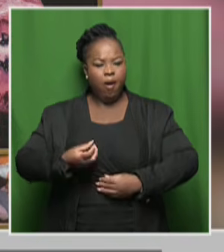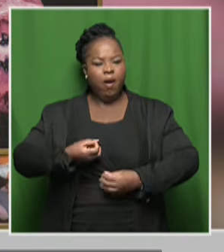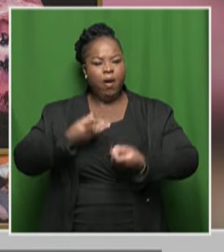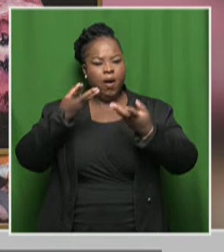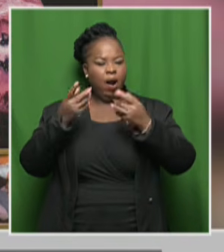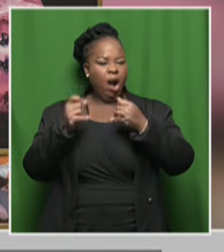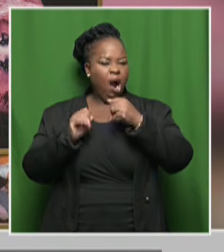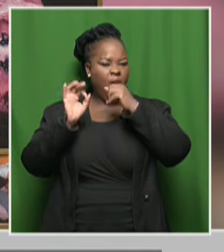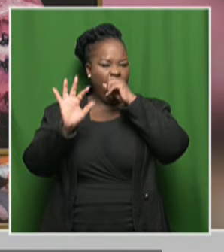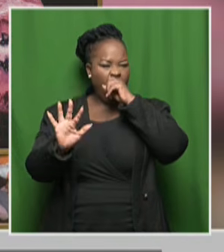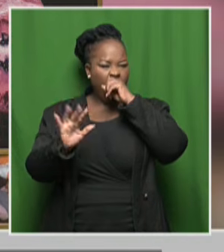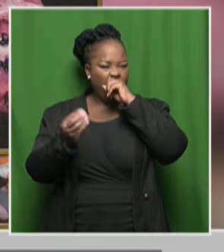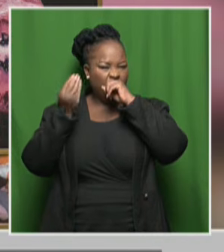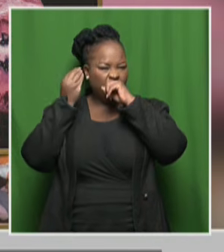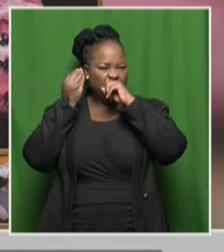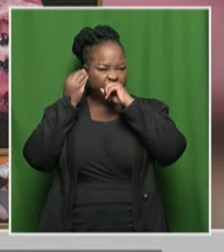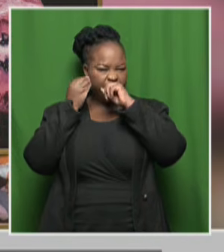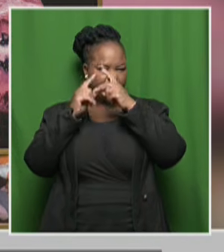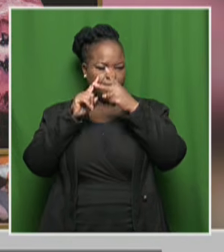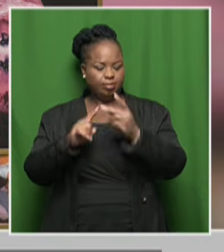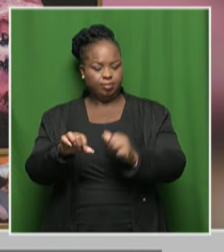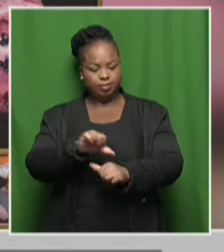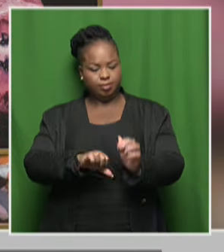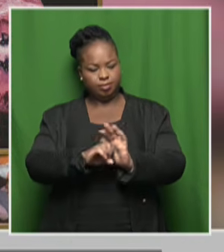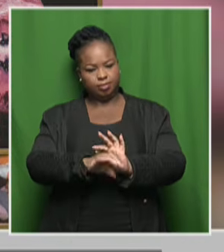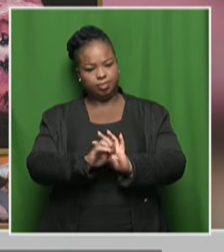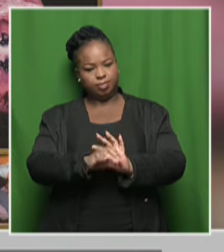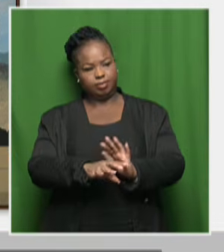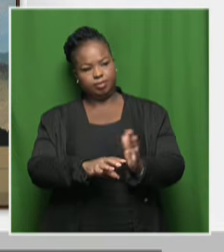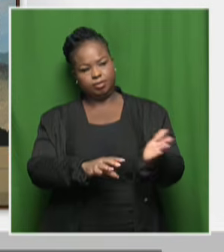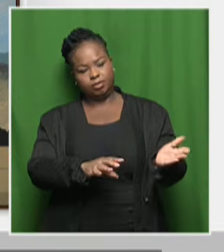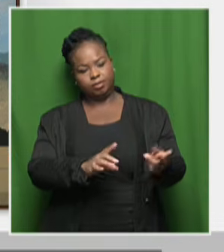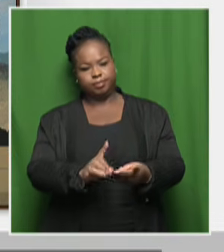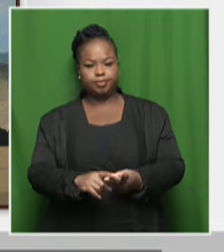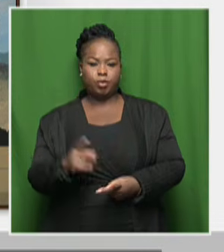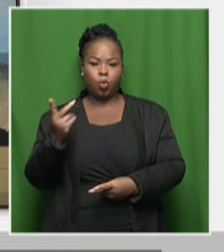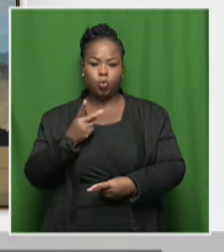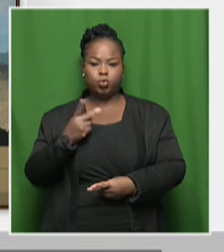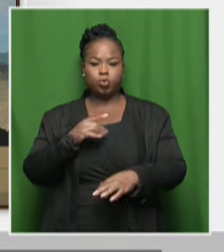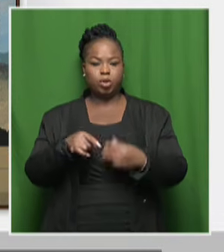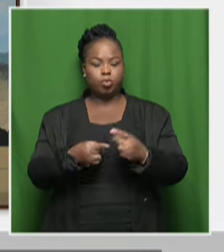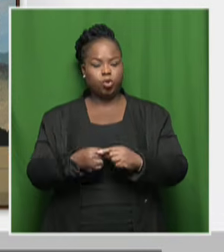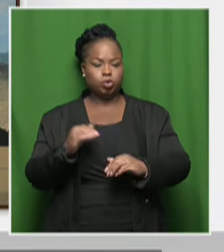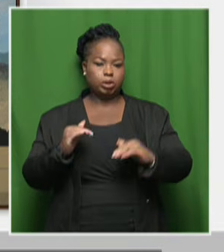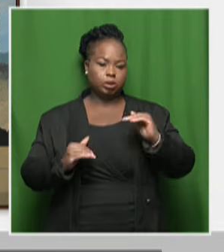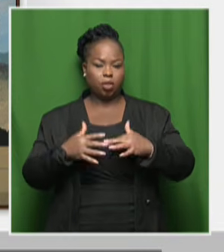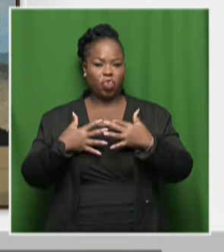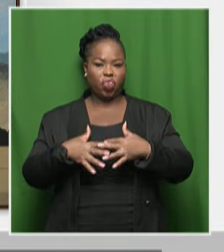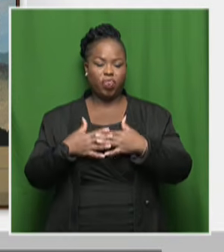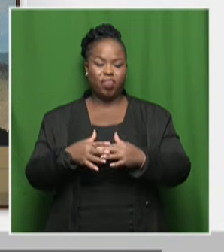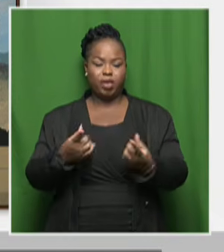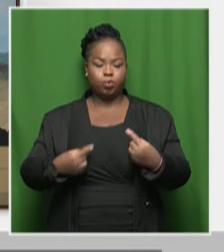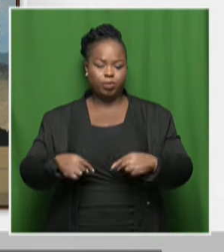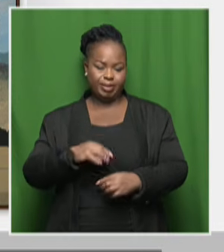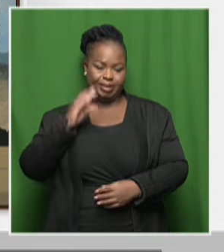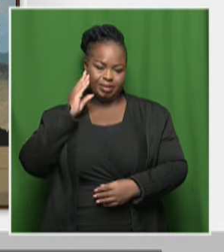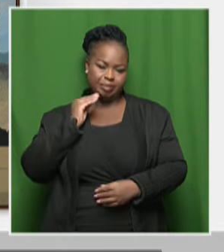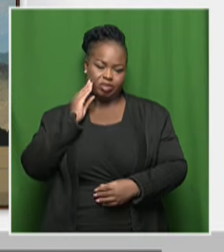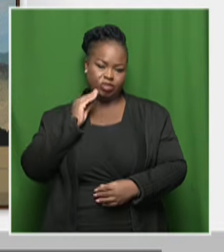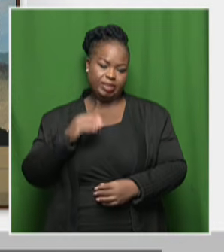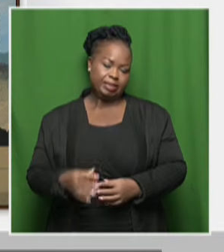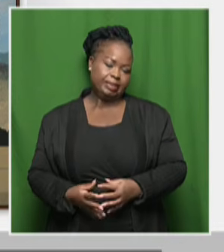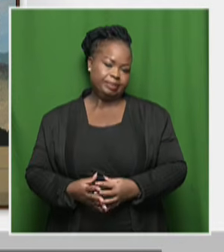the abundance of information, of social media, and also about instability that we are all experiencing